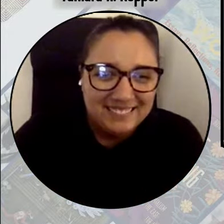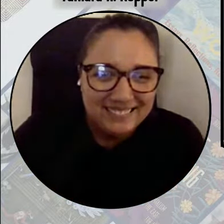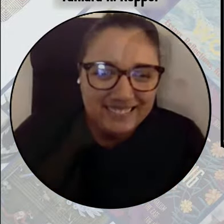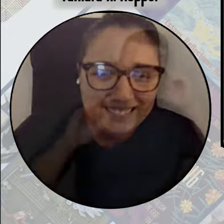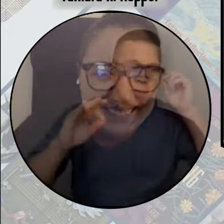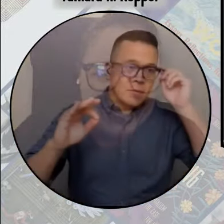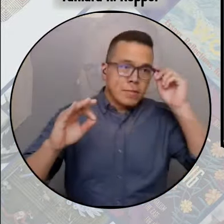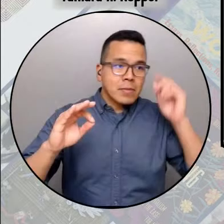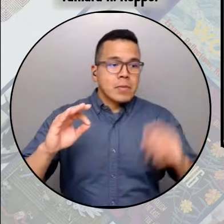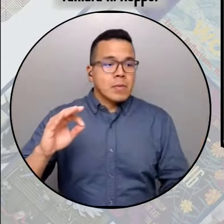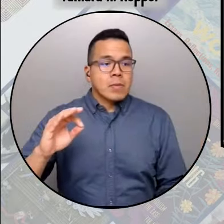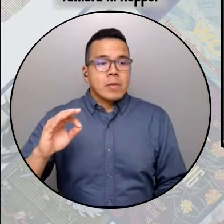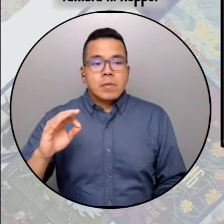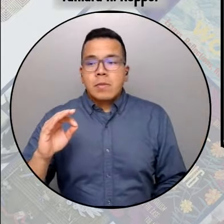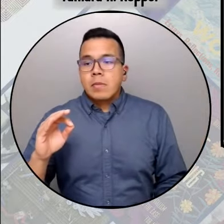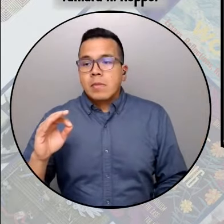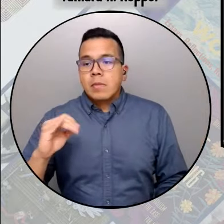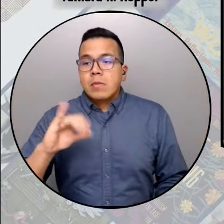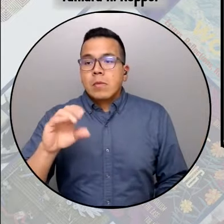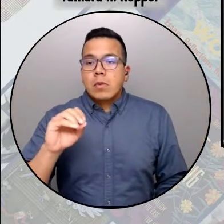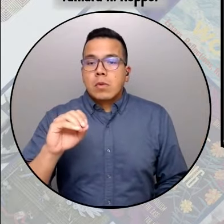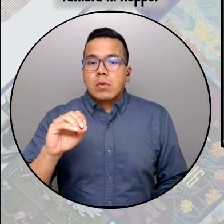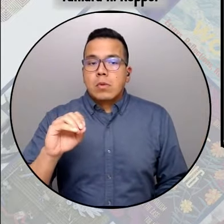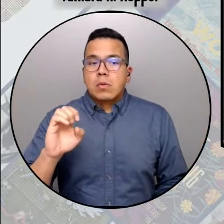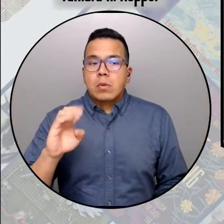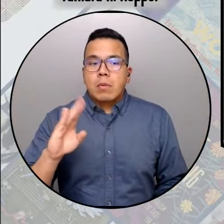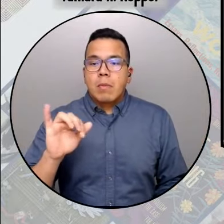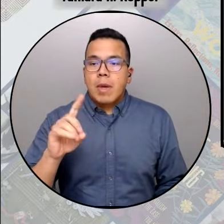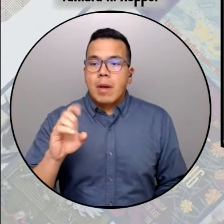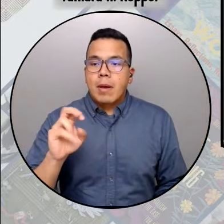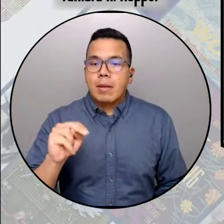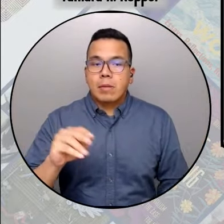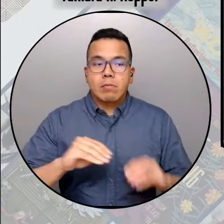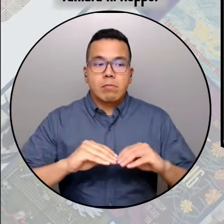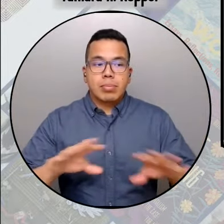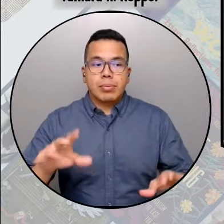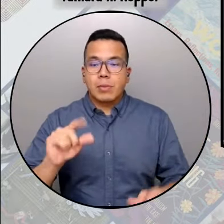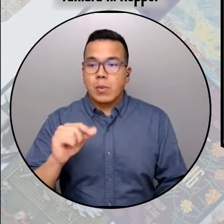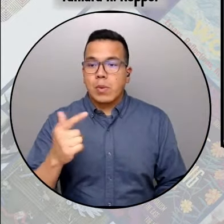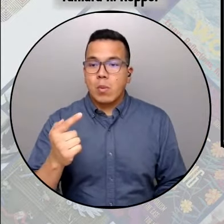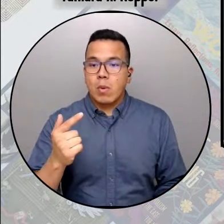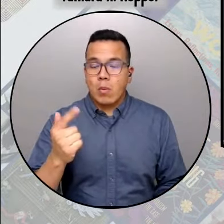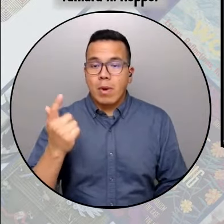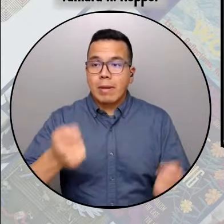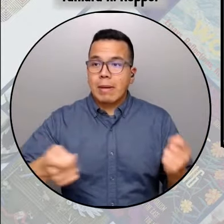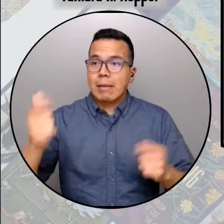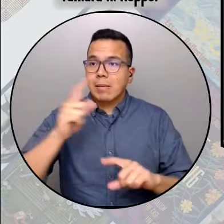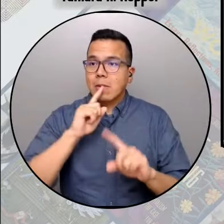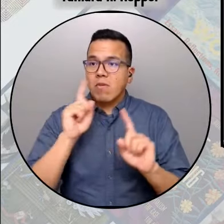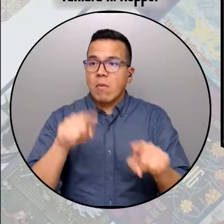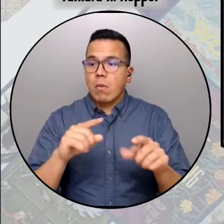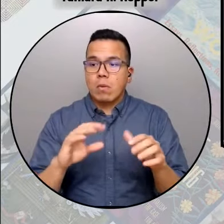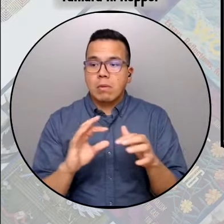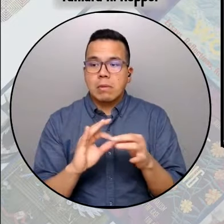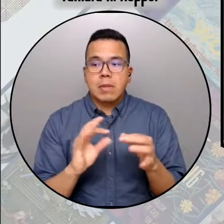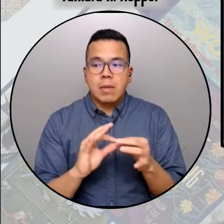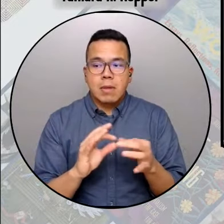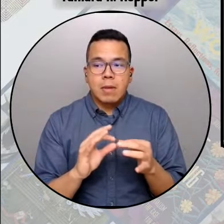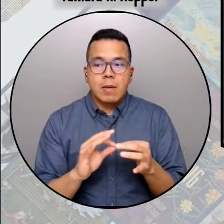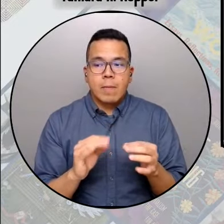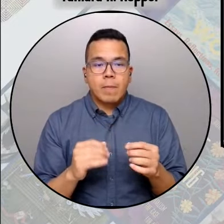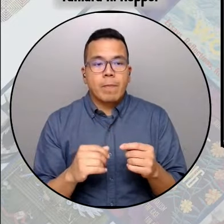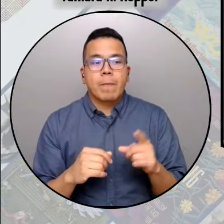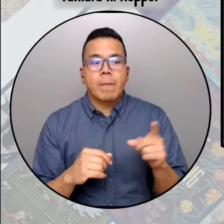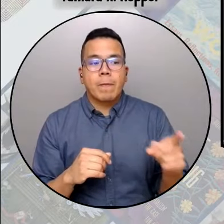January, and he said, and his press release or his executive order, excuse me, was basically saying he's, you know, it was